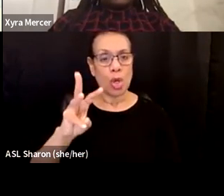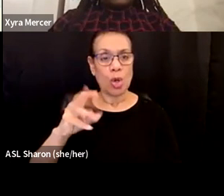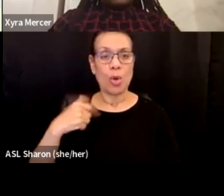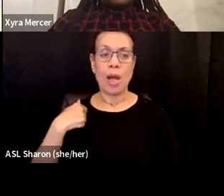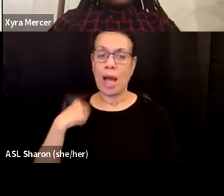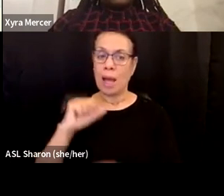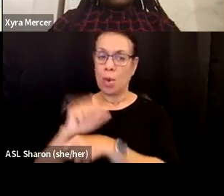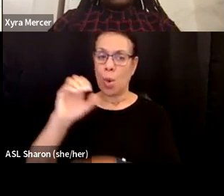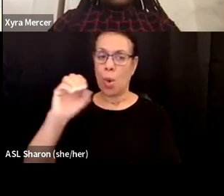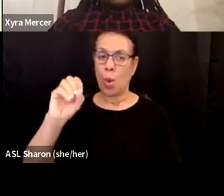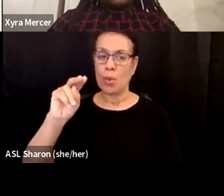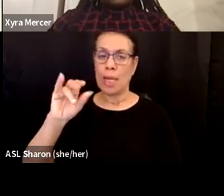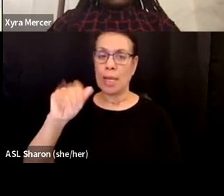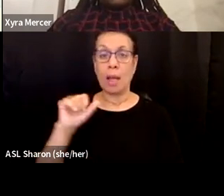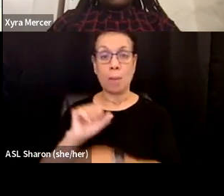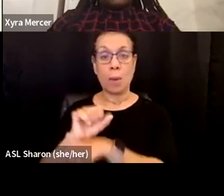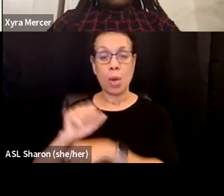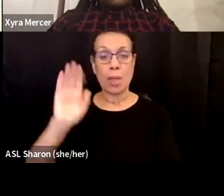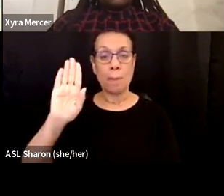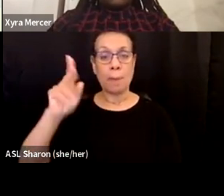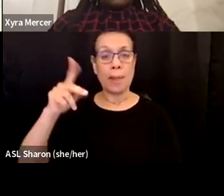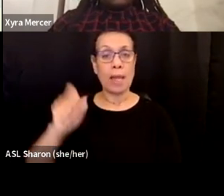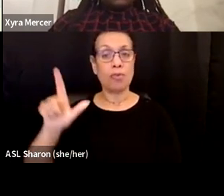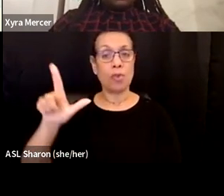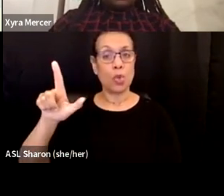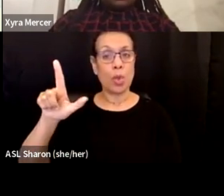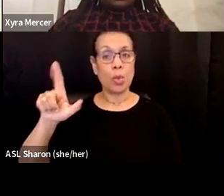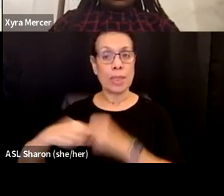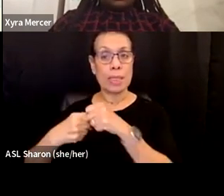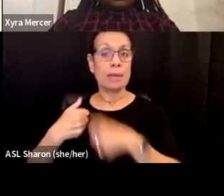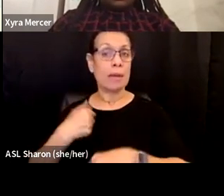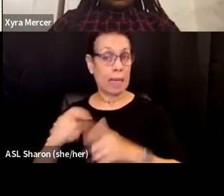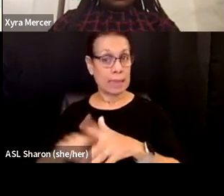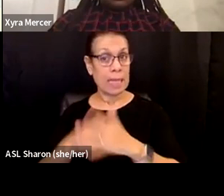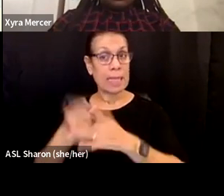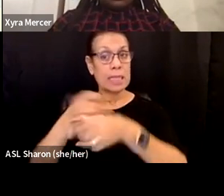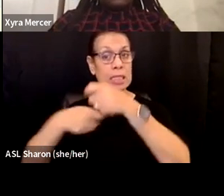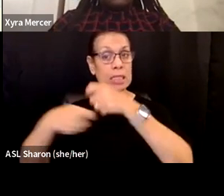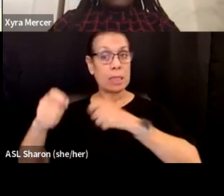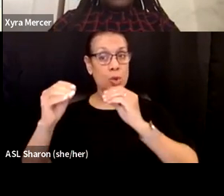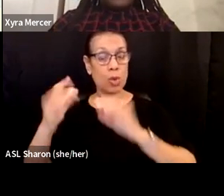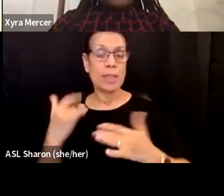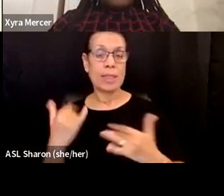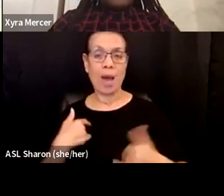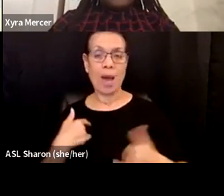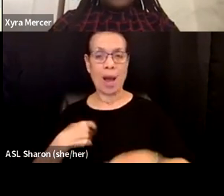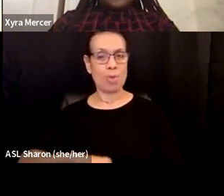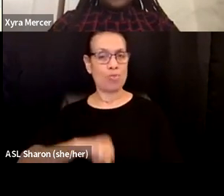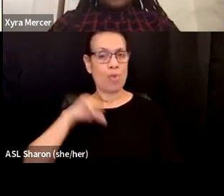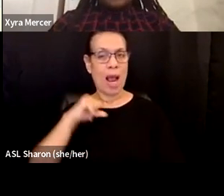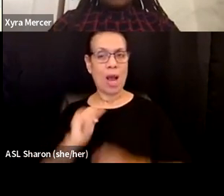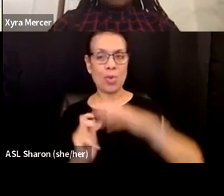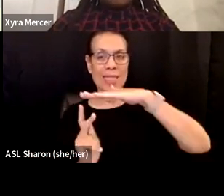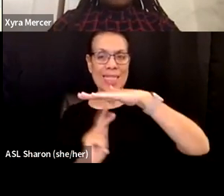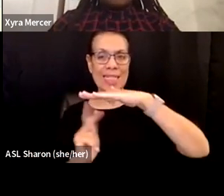been working for bps for 21 years i began my career as a substitute teacher and i'm currently working as a proud kindergarten teacher at the